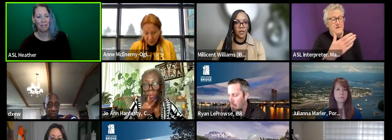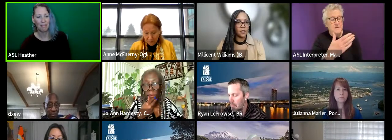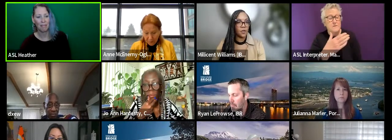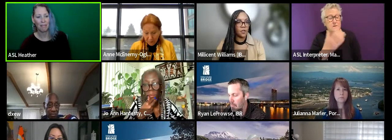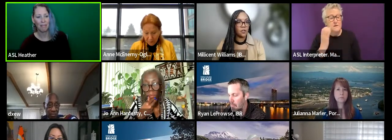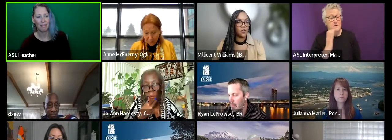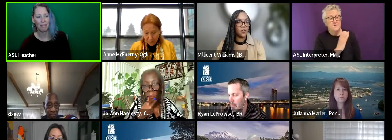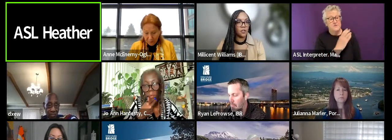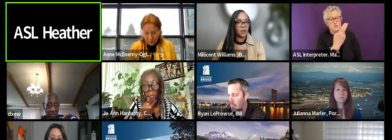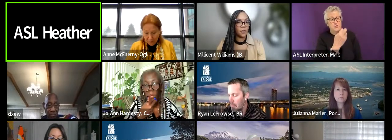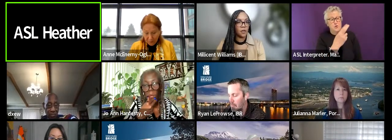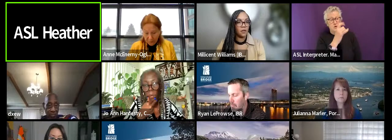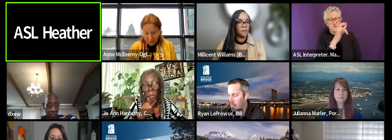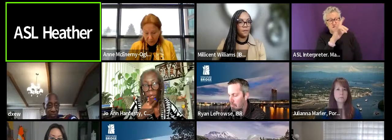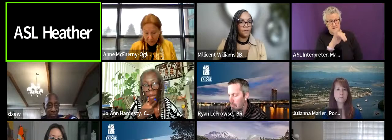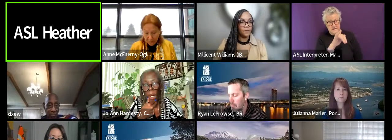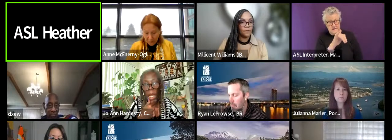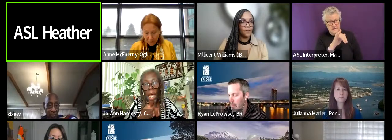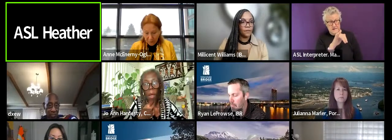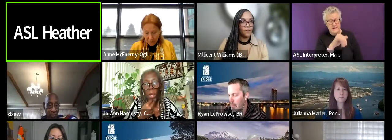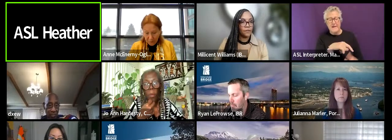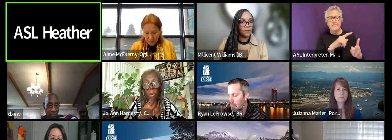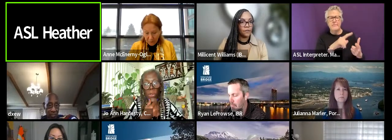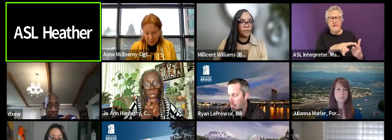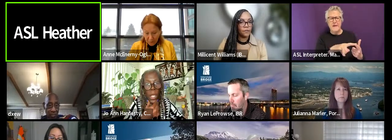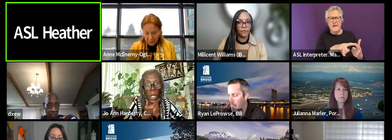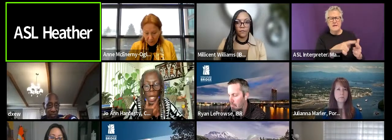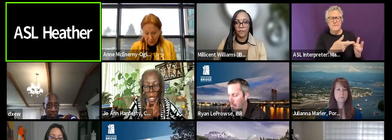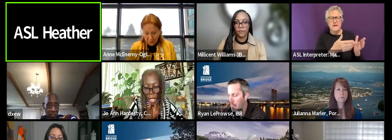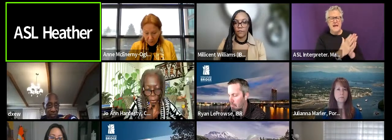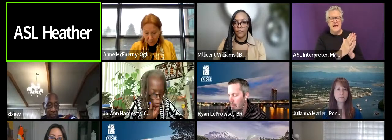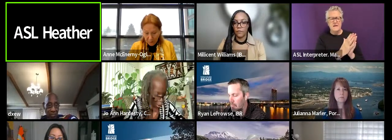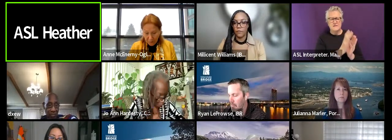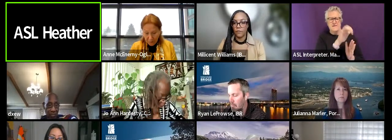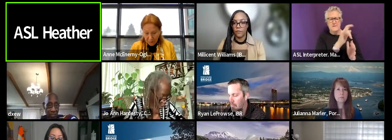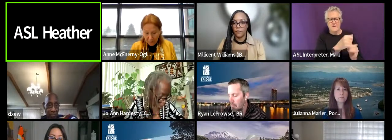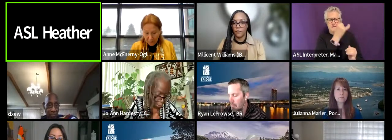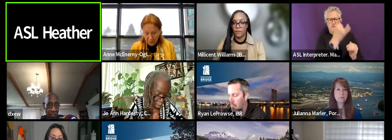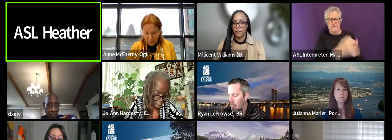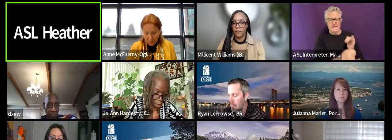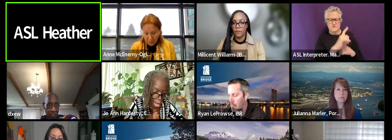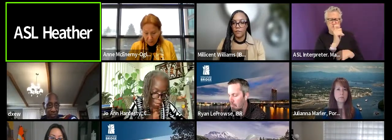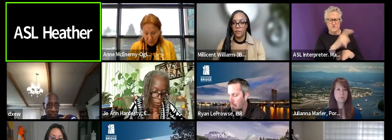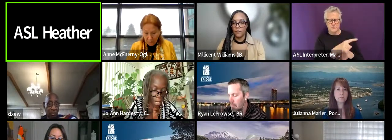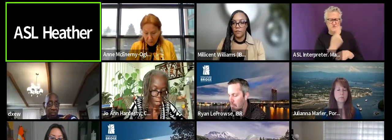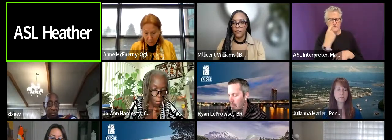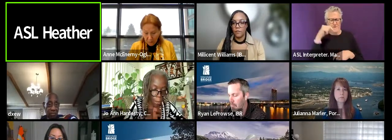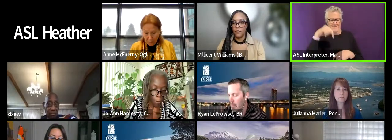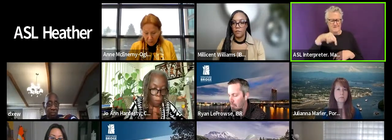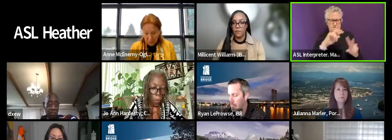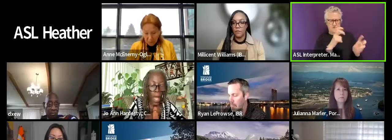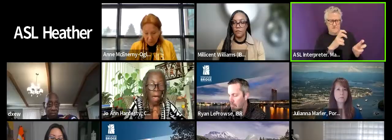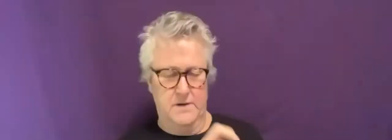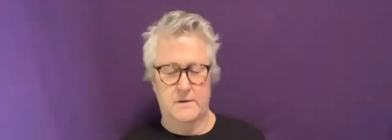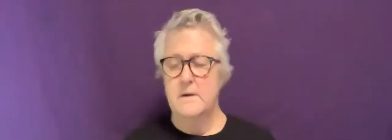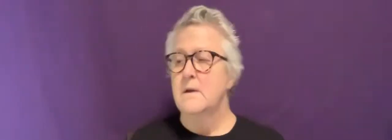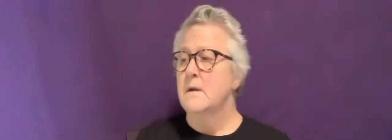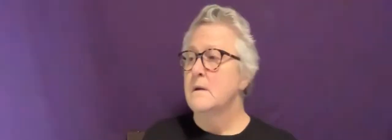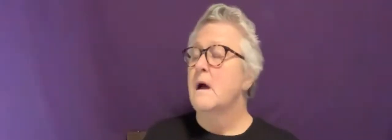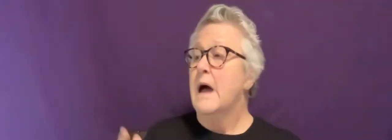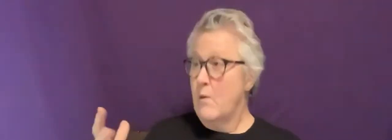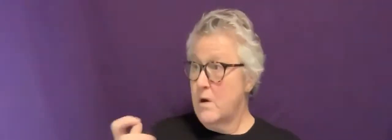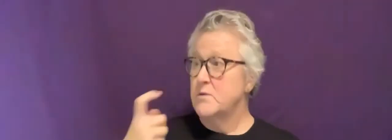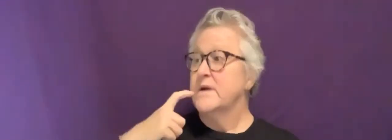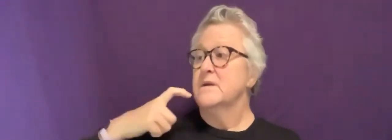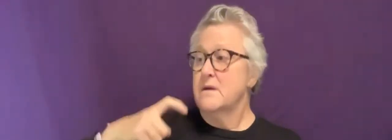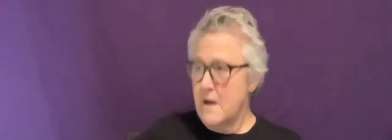this be the last question on this topic. I want to appreciate Secretary Millard's last statement. I think